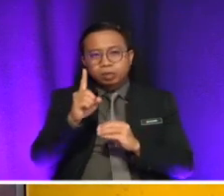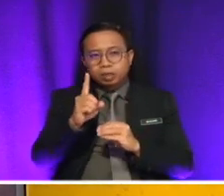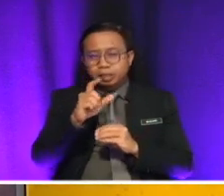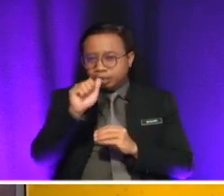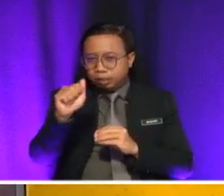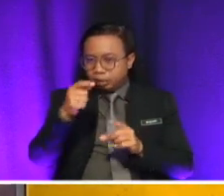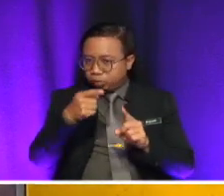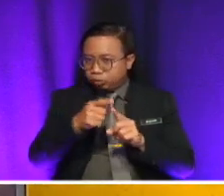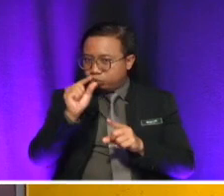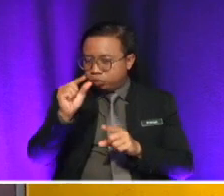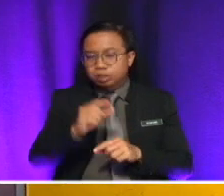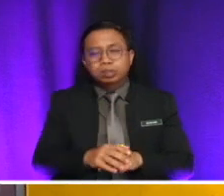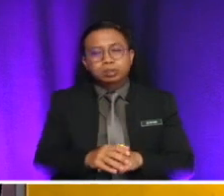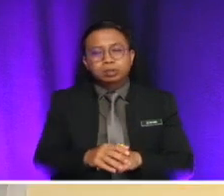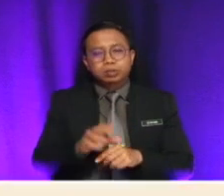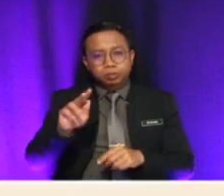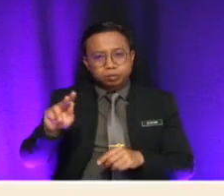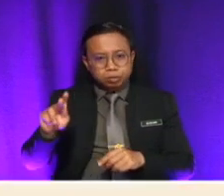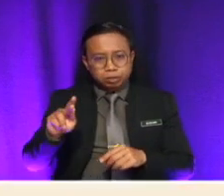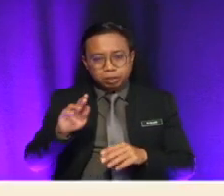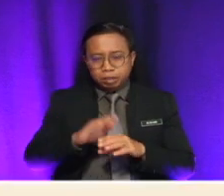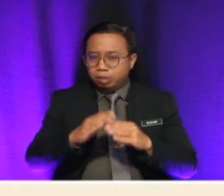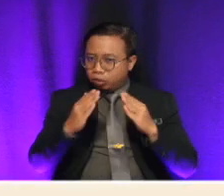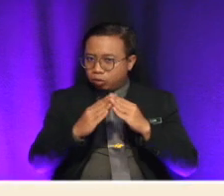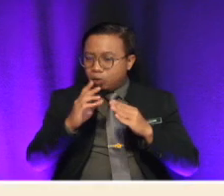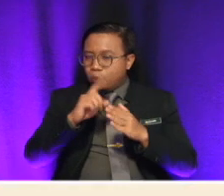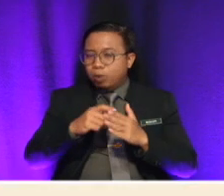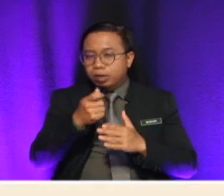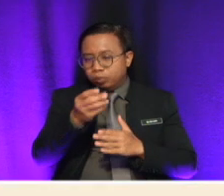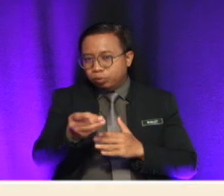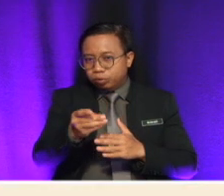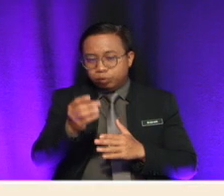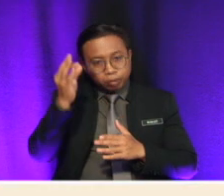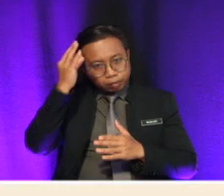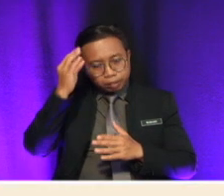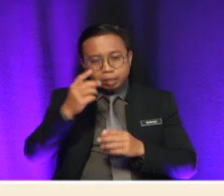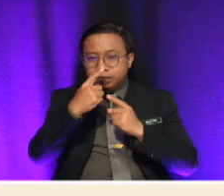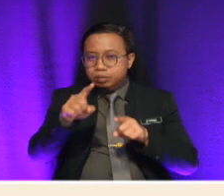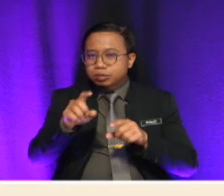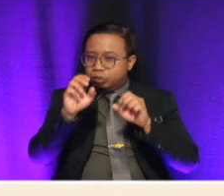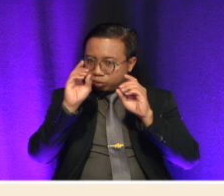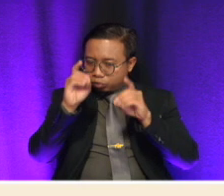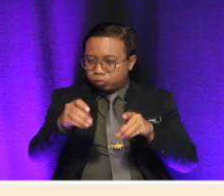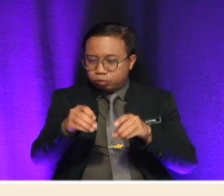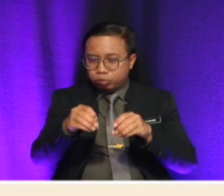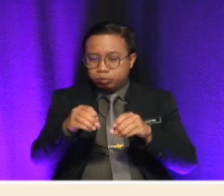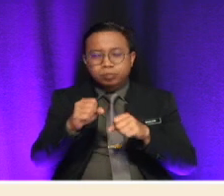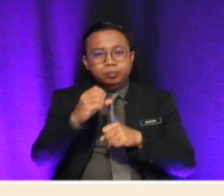to G, students at home and at the studio, what do you think the answer could be from A to